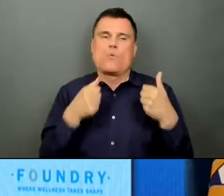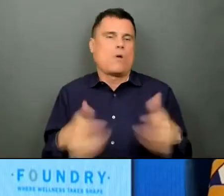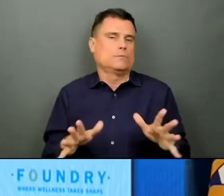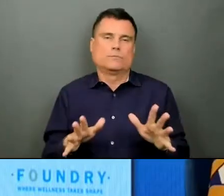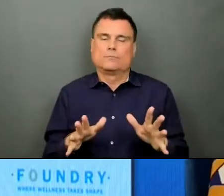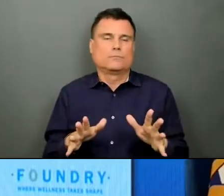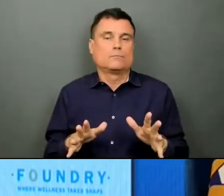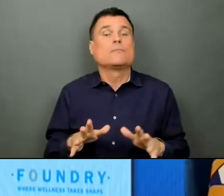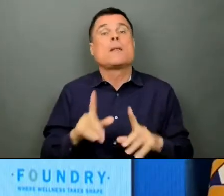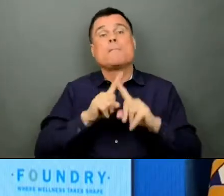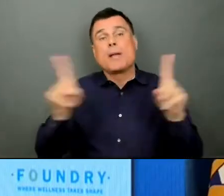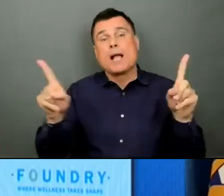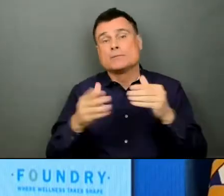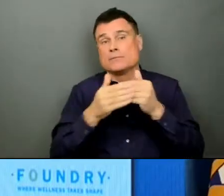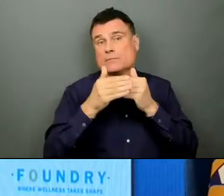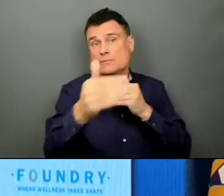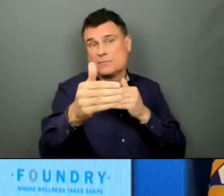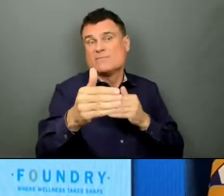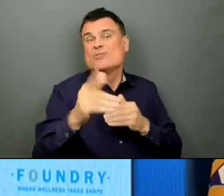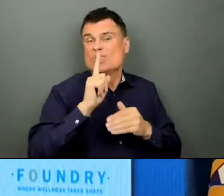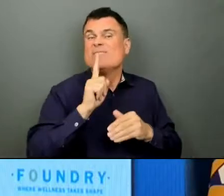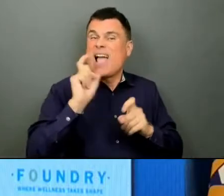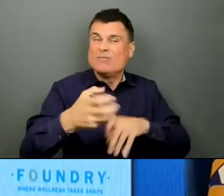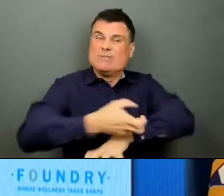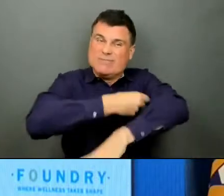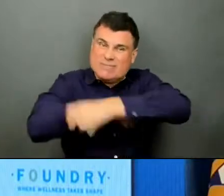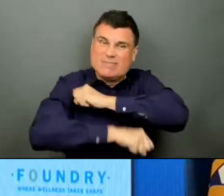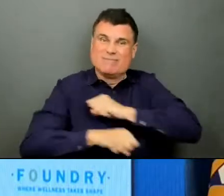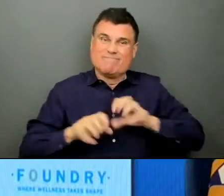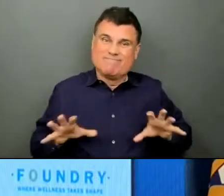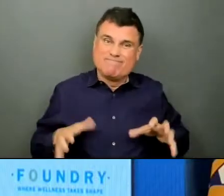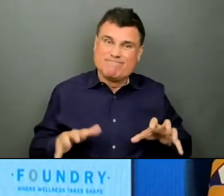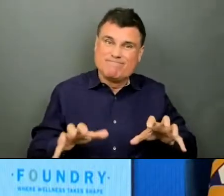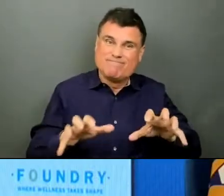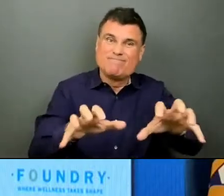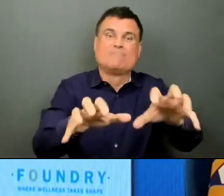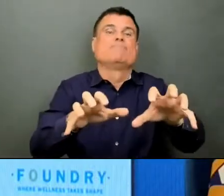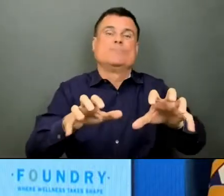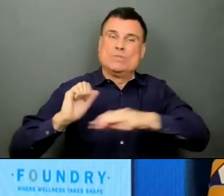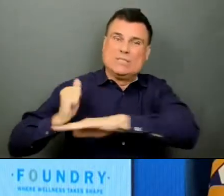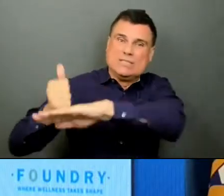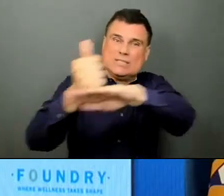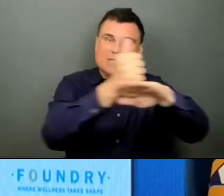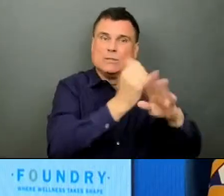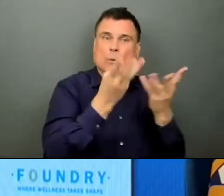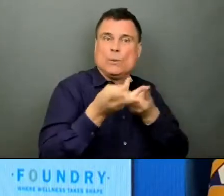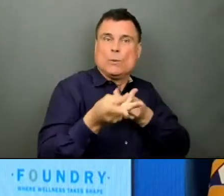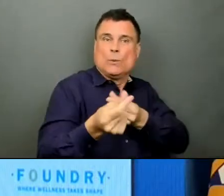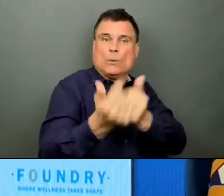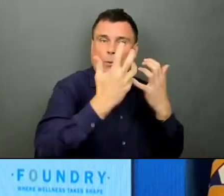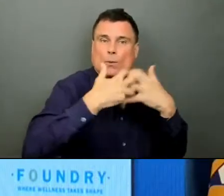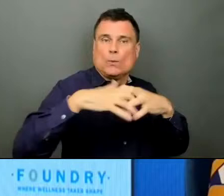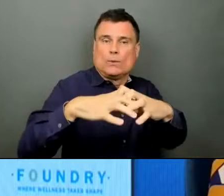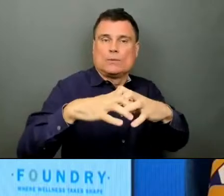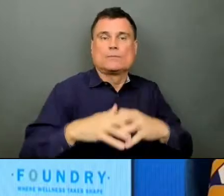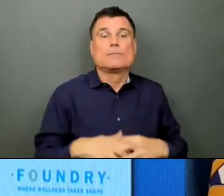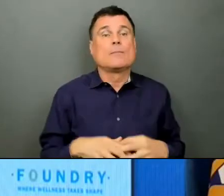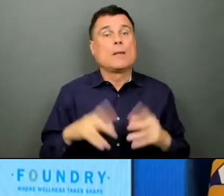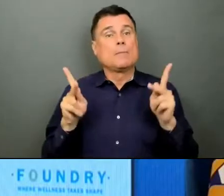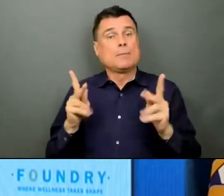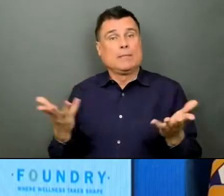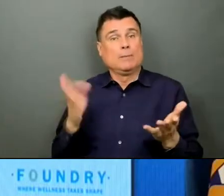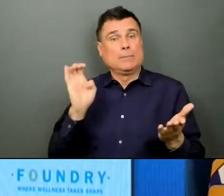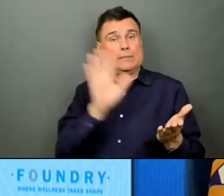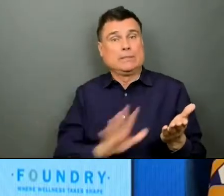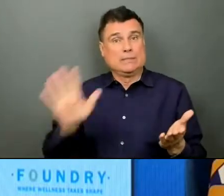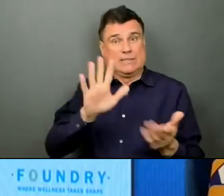comprehensive system of mental health and substance use care that people in British Columbia need and deserve, we have been working